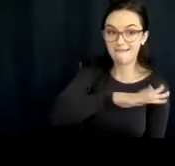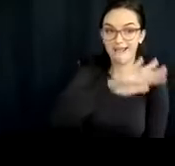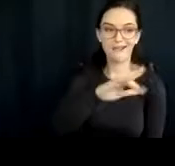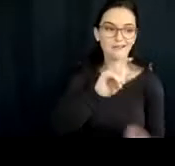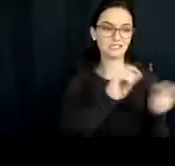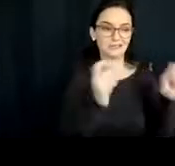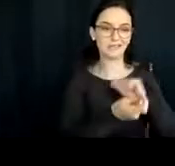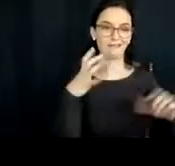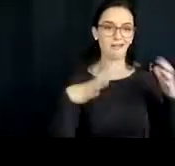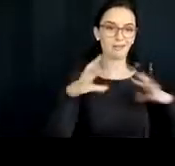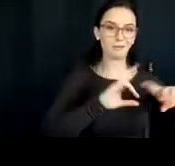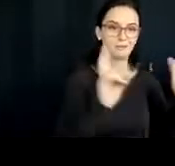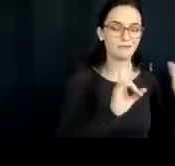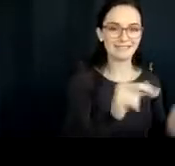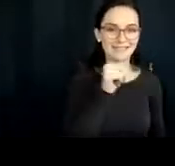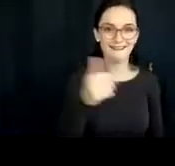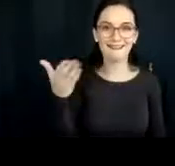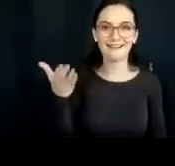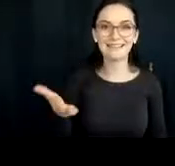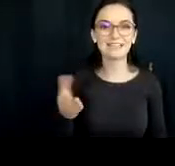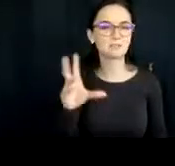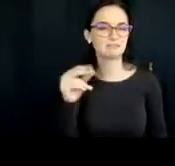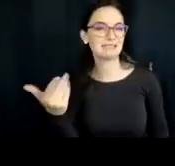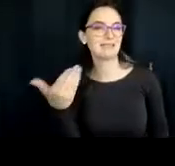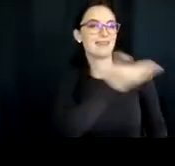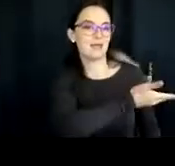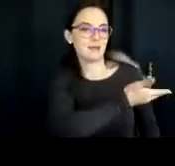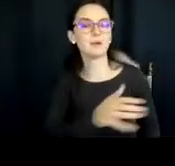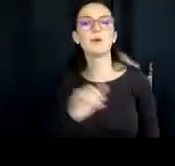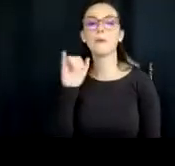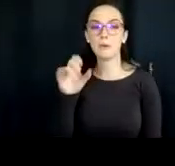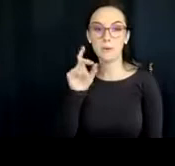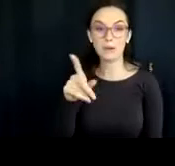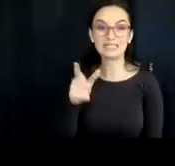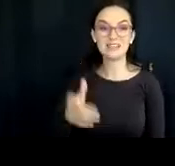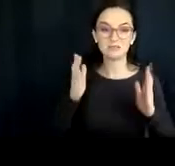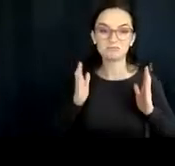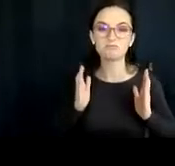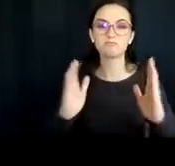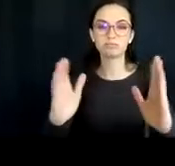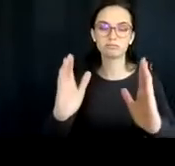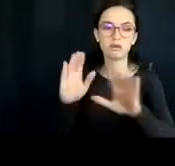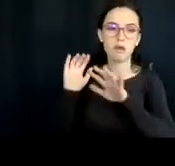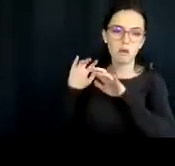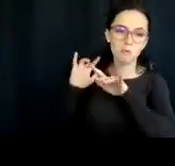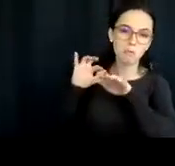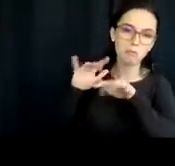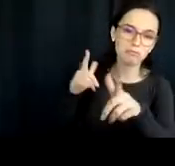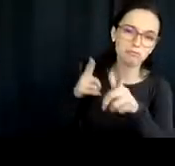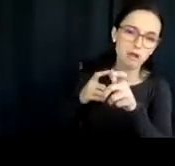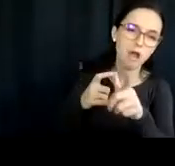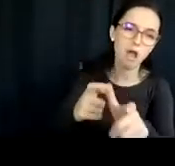in a building over there. Okay, all right. So then this is where they come running down. Exactly.